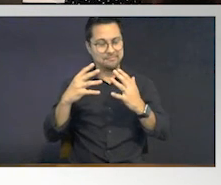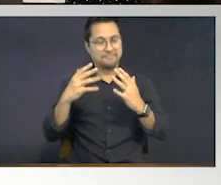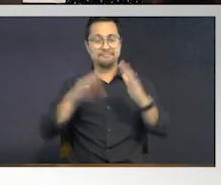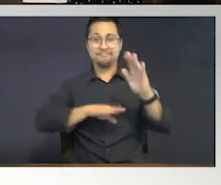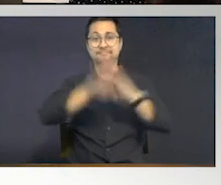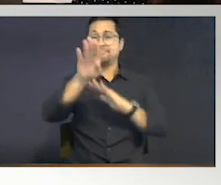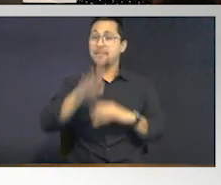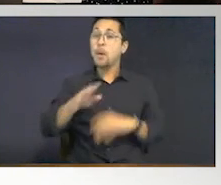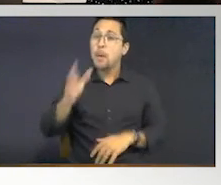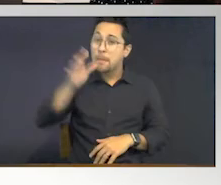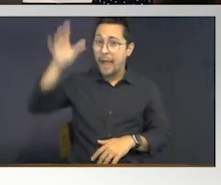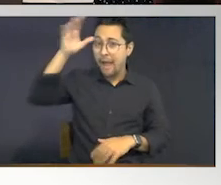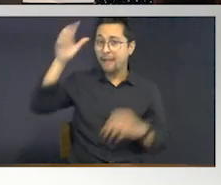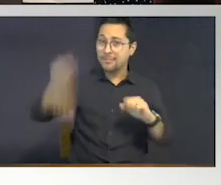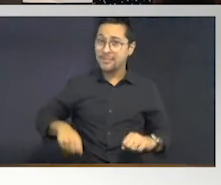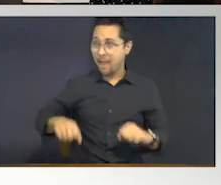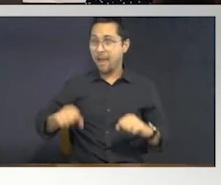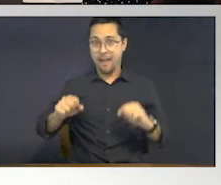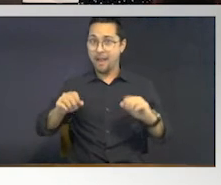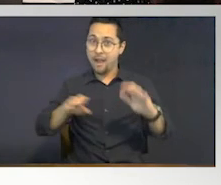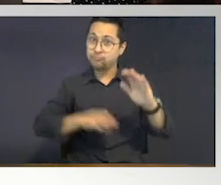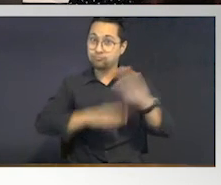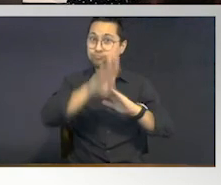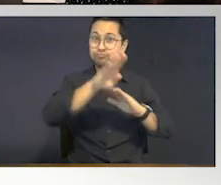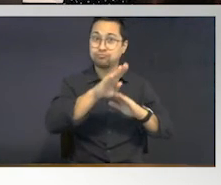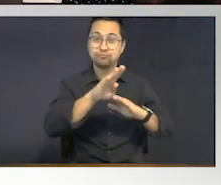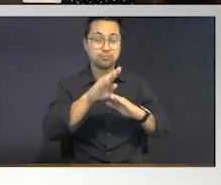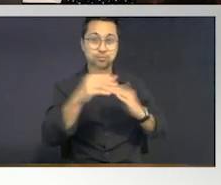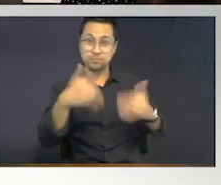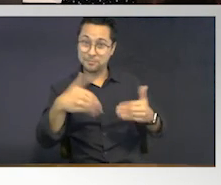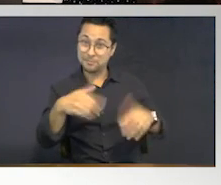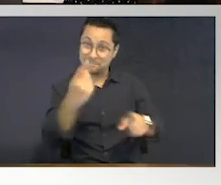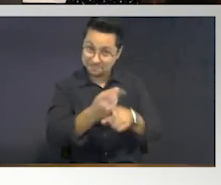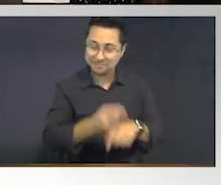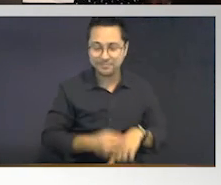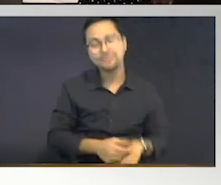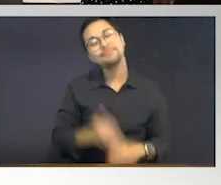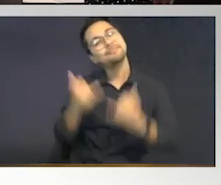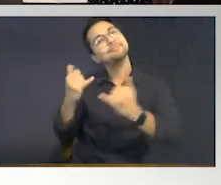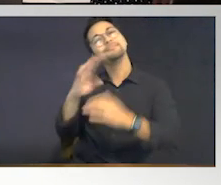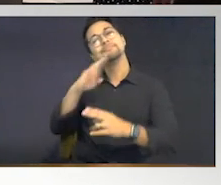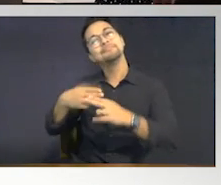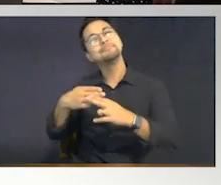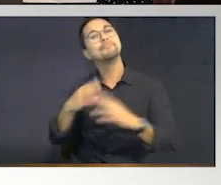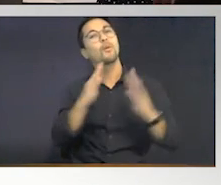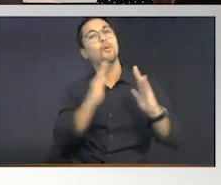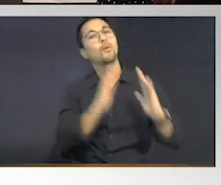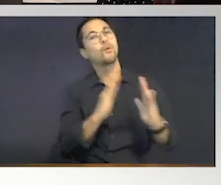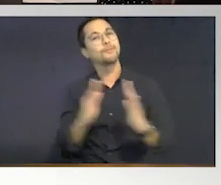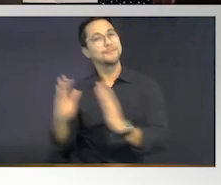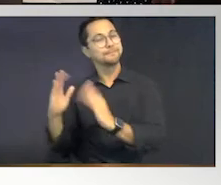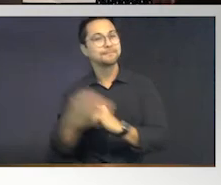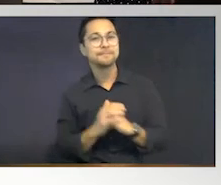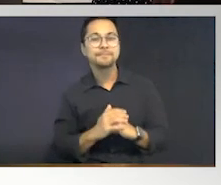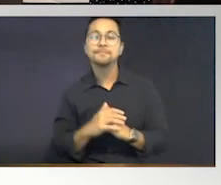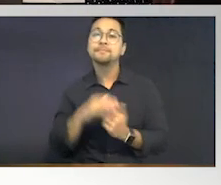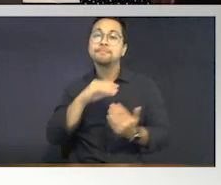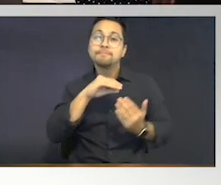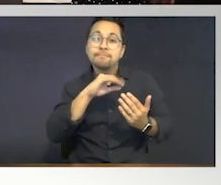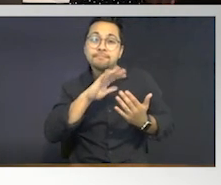make things happen, right? So now let's talk a little bit about organization. So record